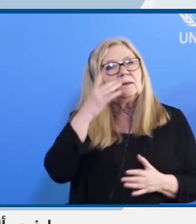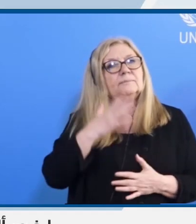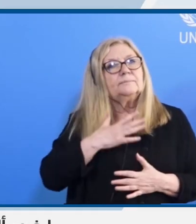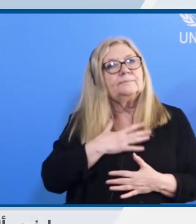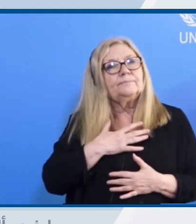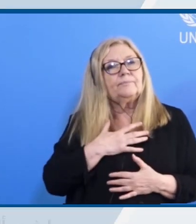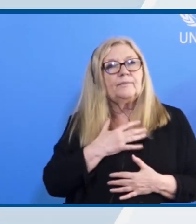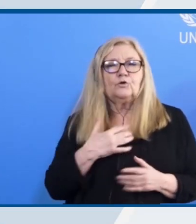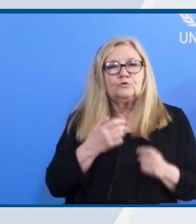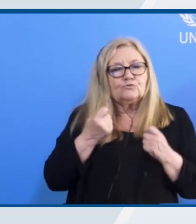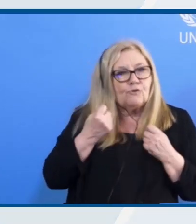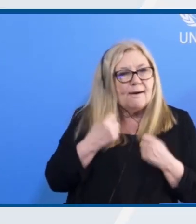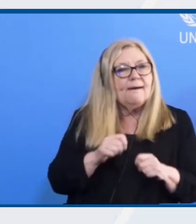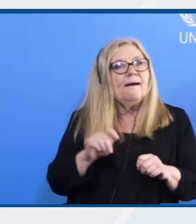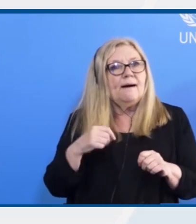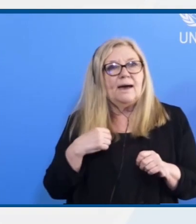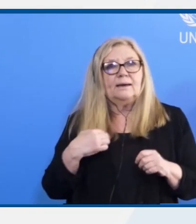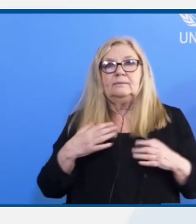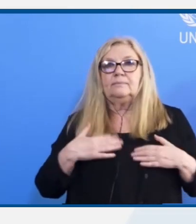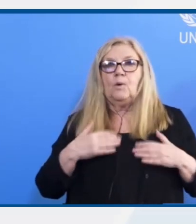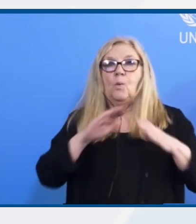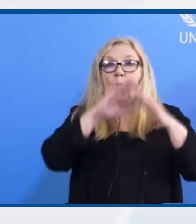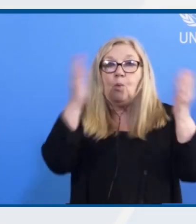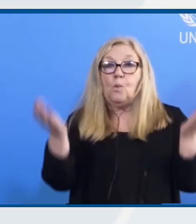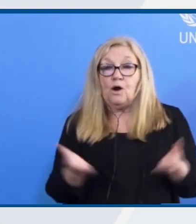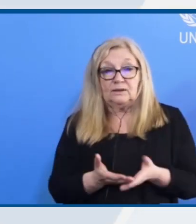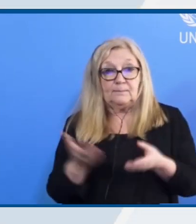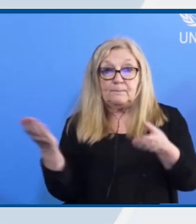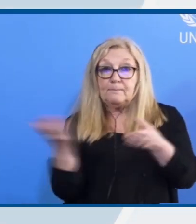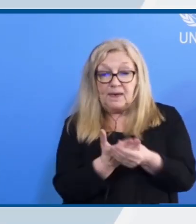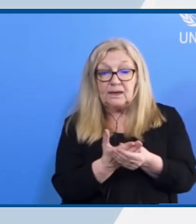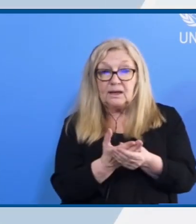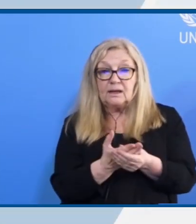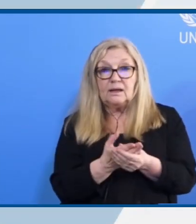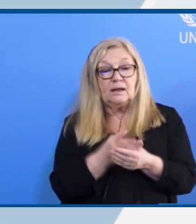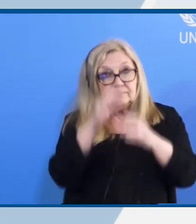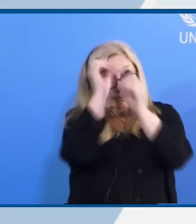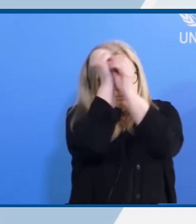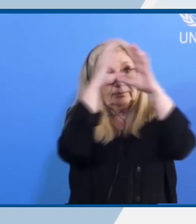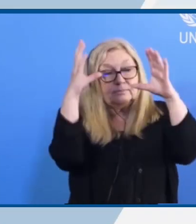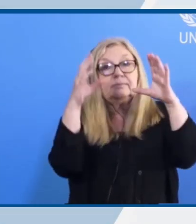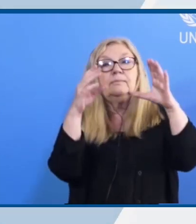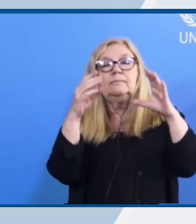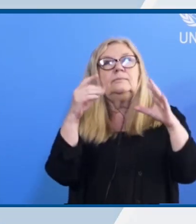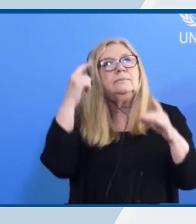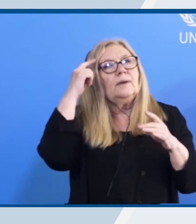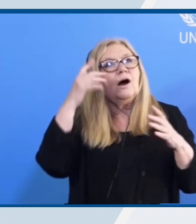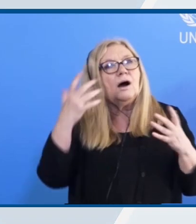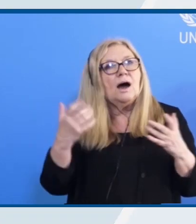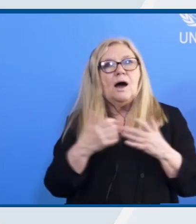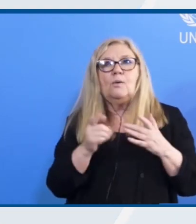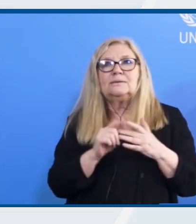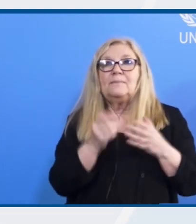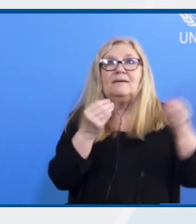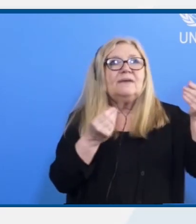we try to do at the World Bank is to create basically financial flows and systems